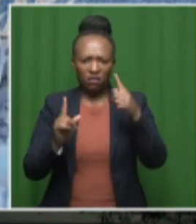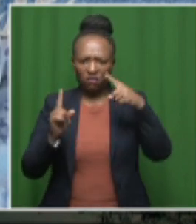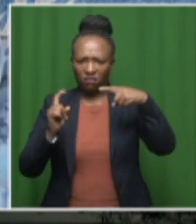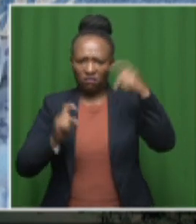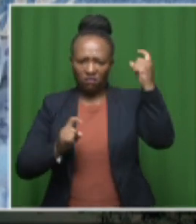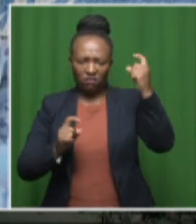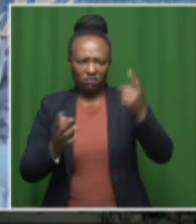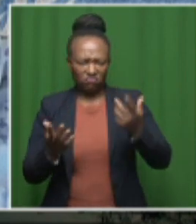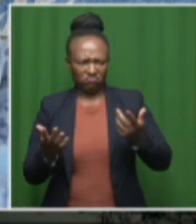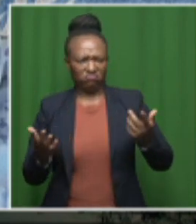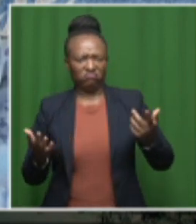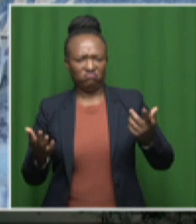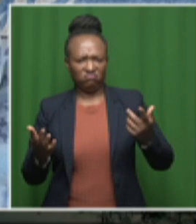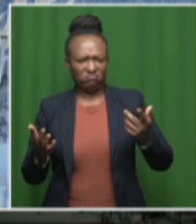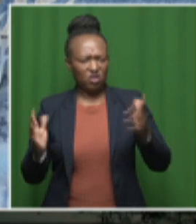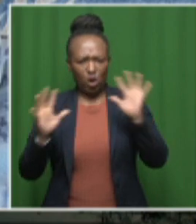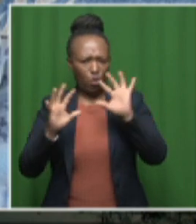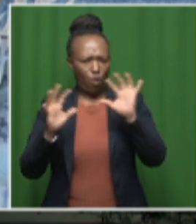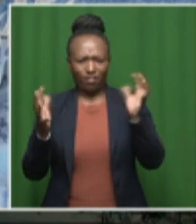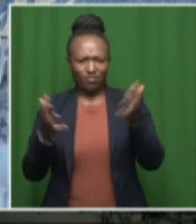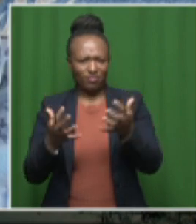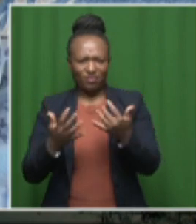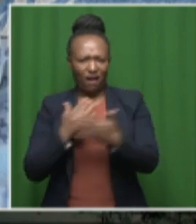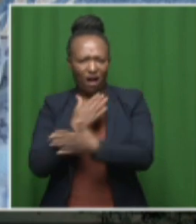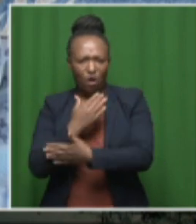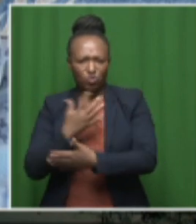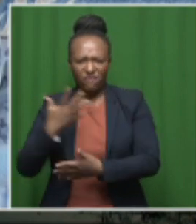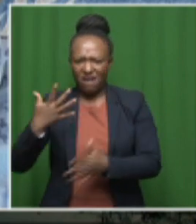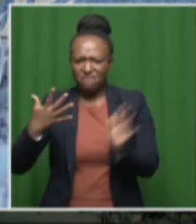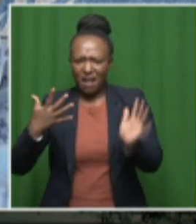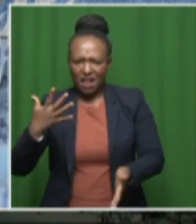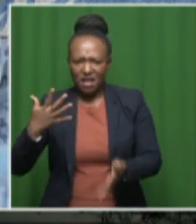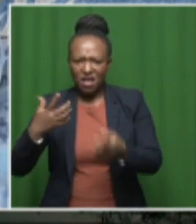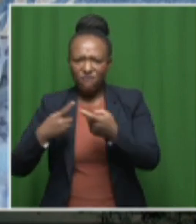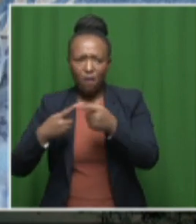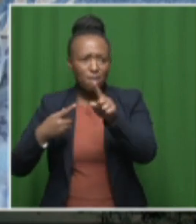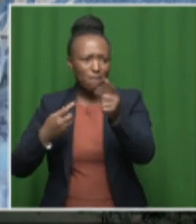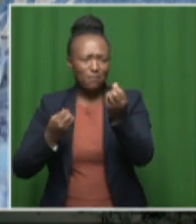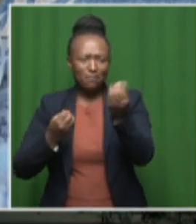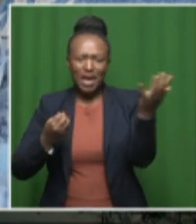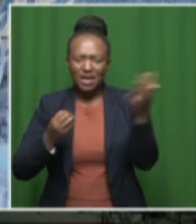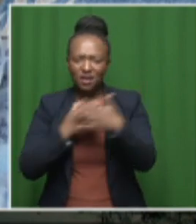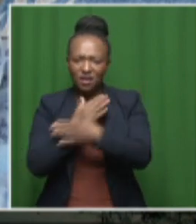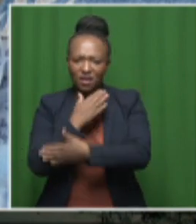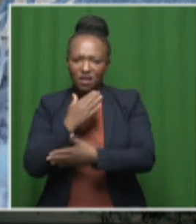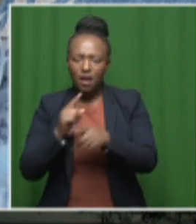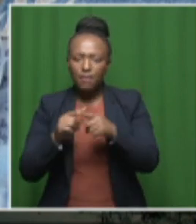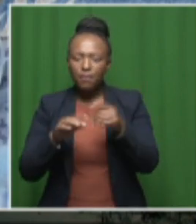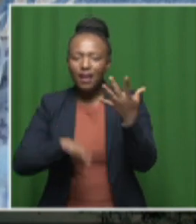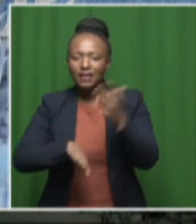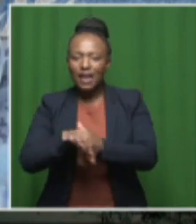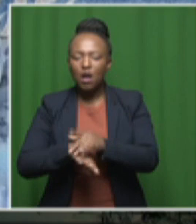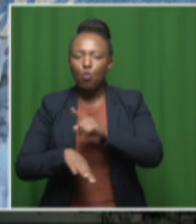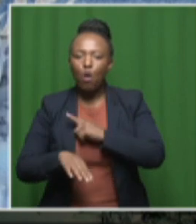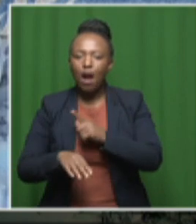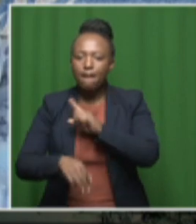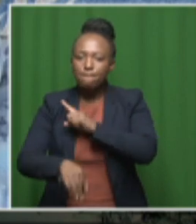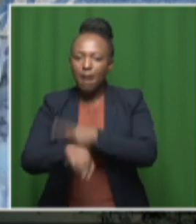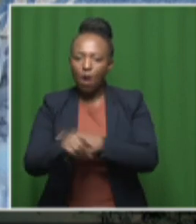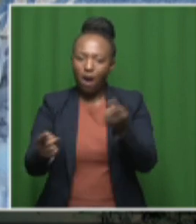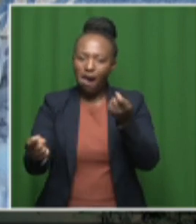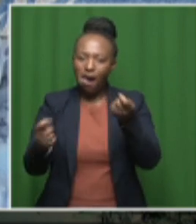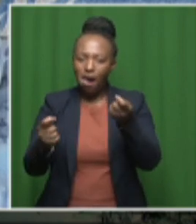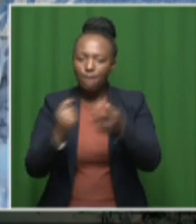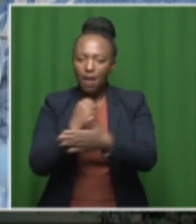is not representative of the world and that people are left to die purely because of the power in the hands of such few. What do you say